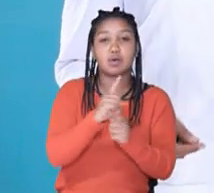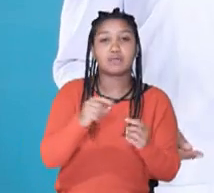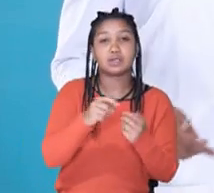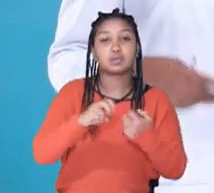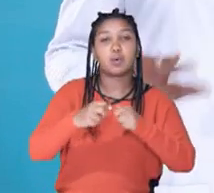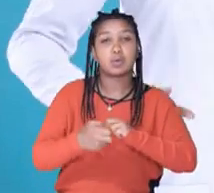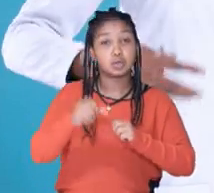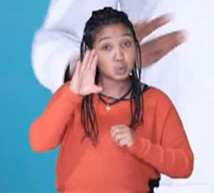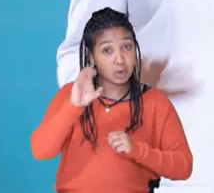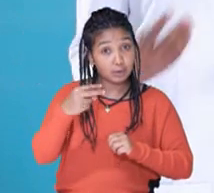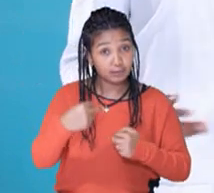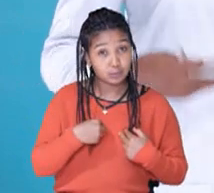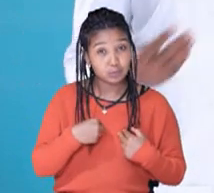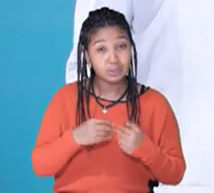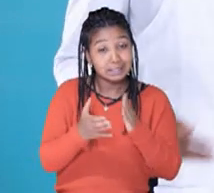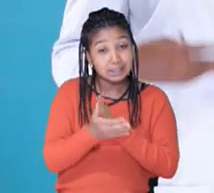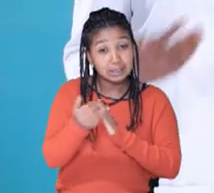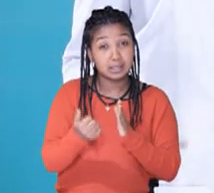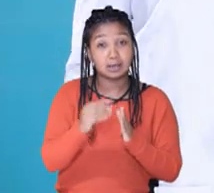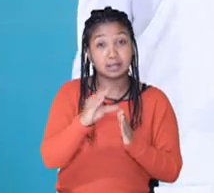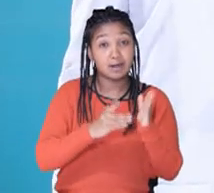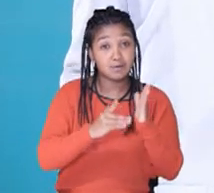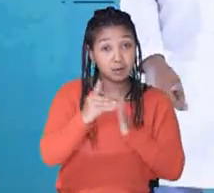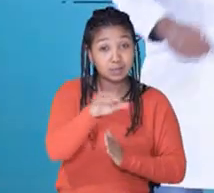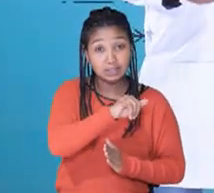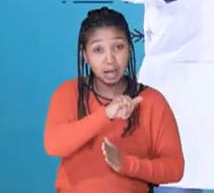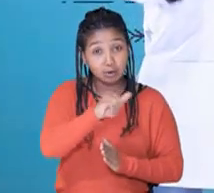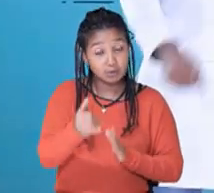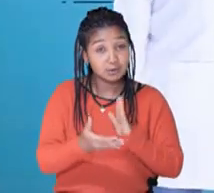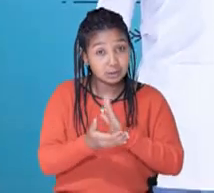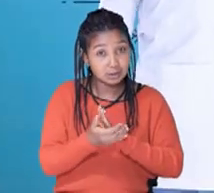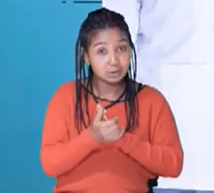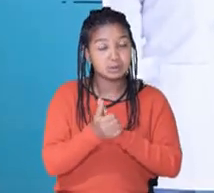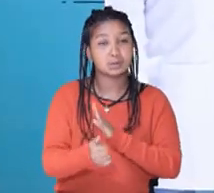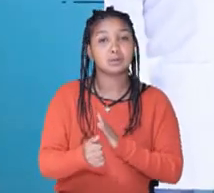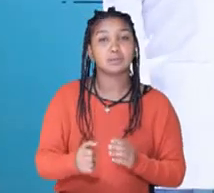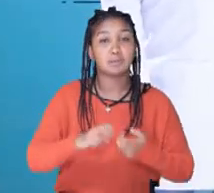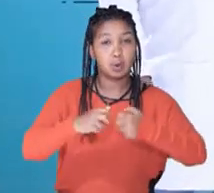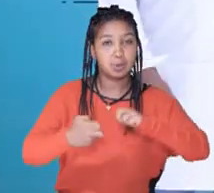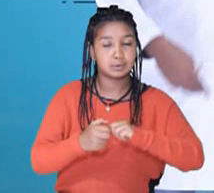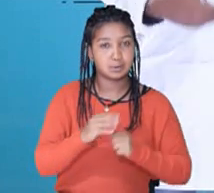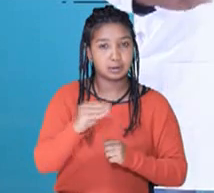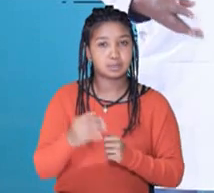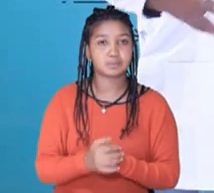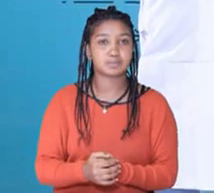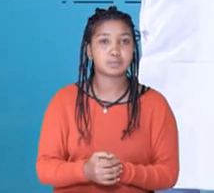such problems. You should have to have a skill, and you should have to develop a skill of solving such problems,